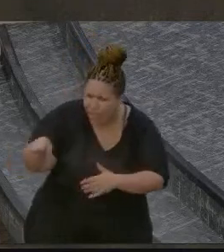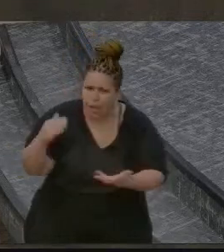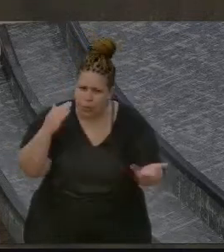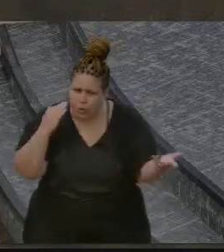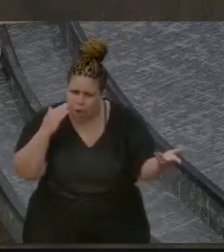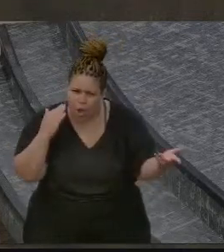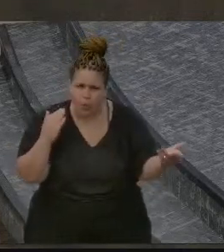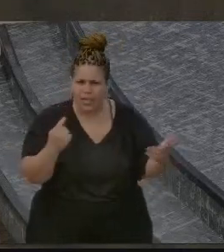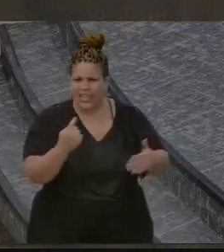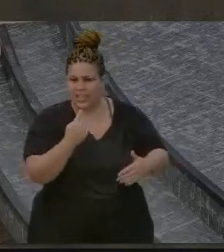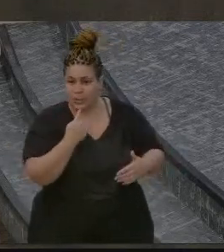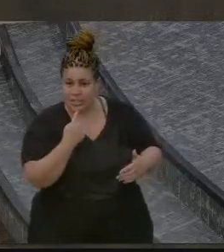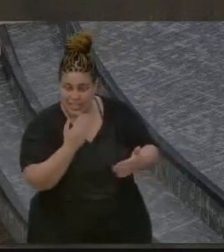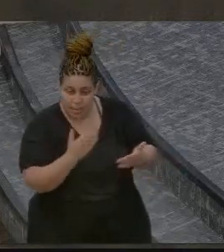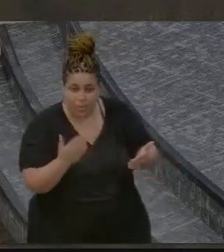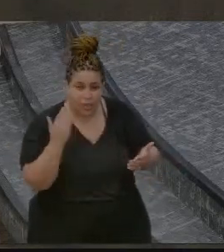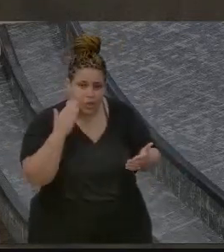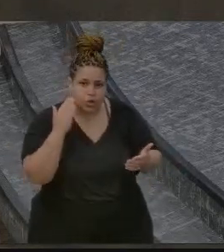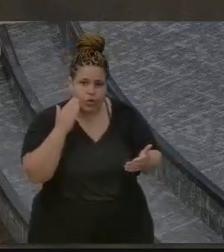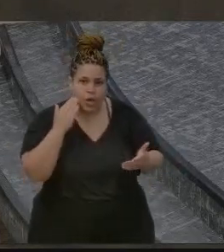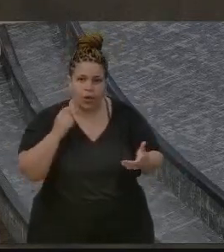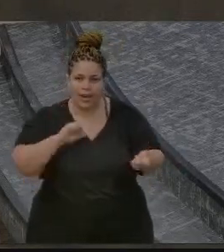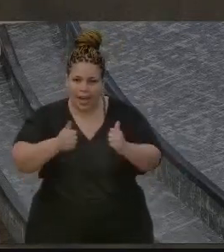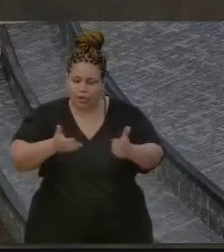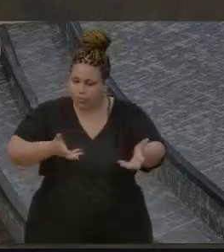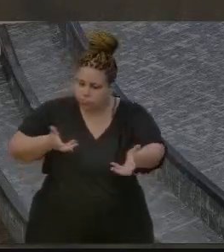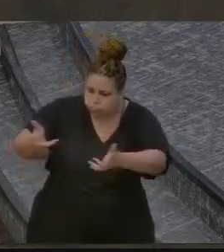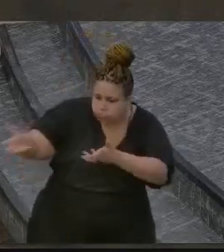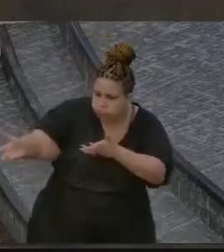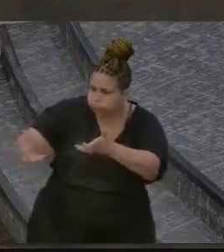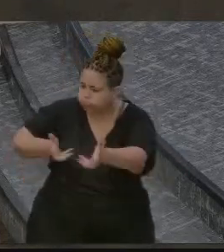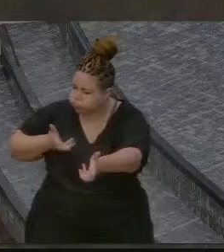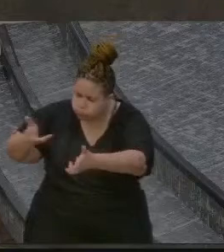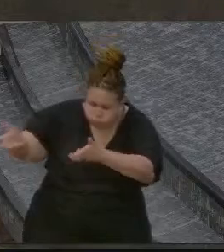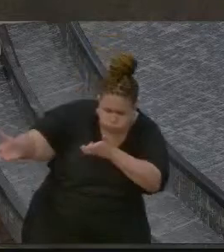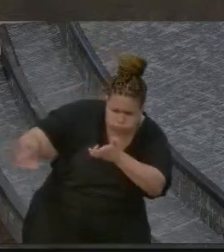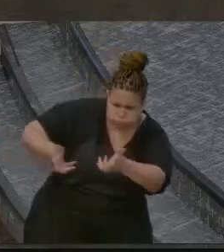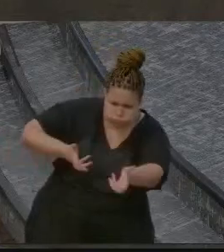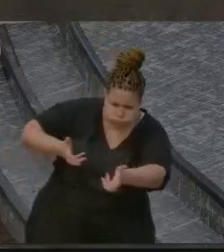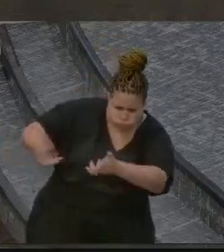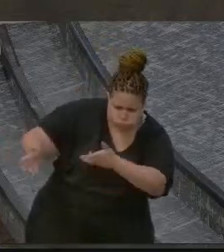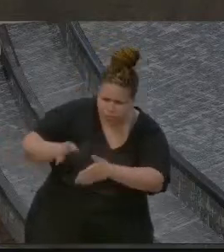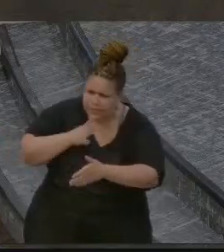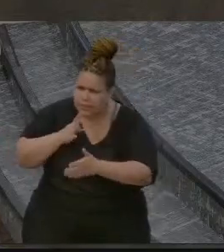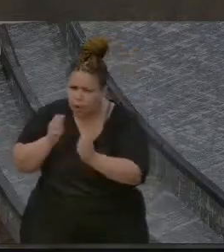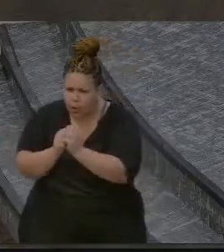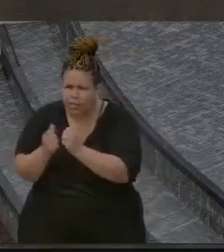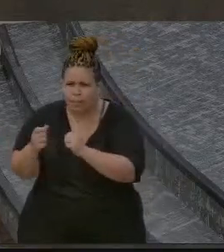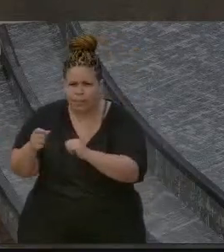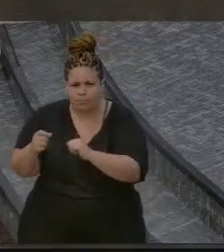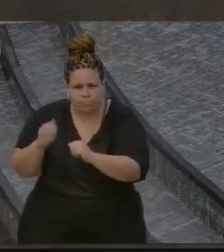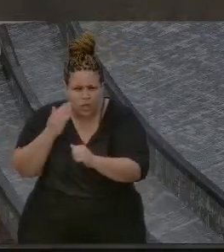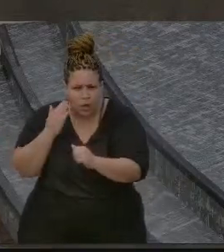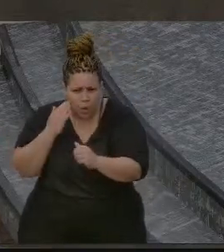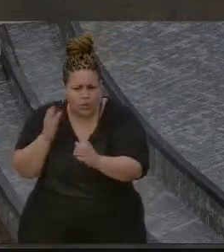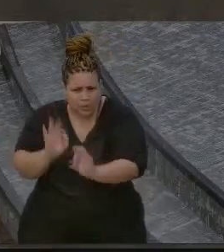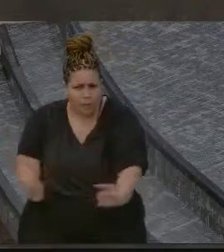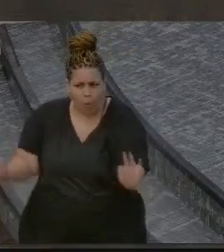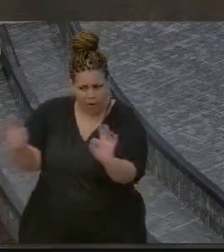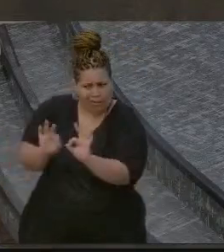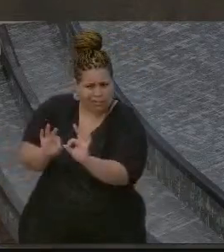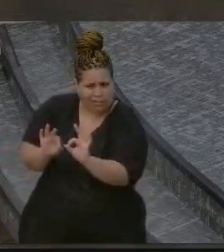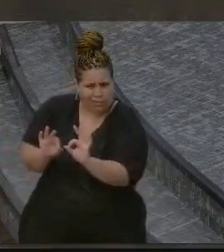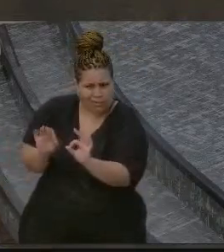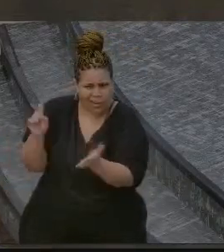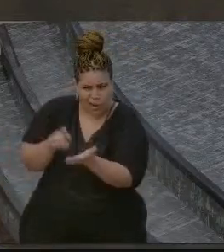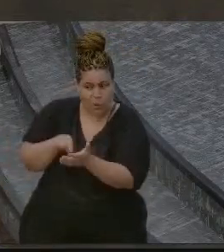say something. And we had that approach. Well, the instructor, I think from Albany, and he gave us some great new ideas, and I think we're going to try